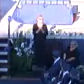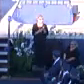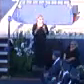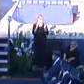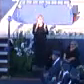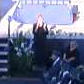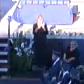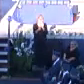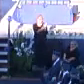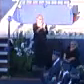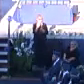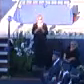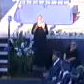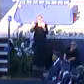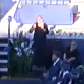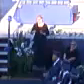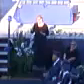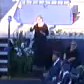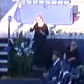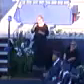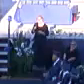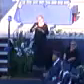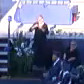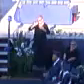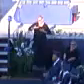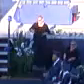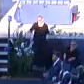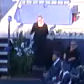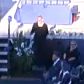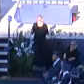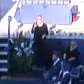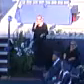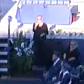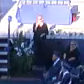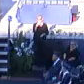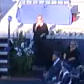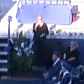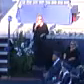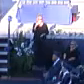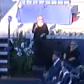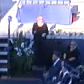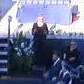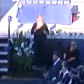of some of the great kids that sit before us. Caroline Calloway, please rise.